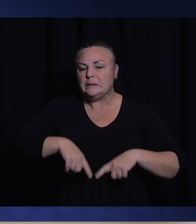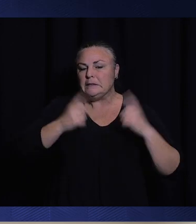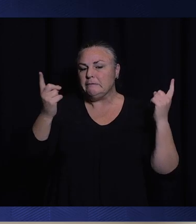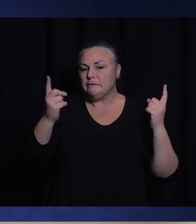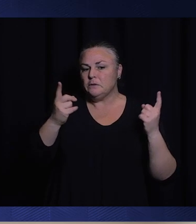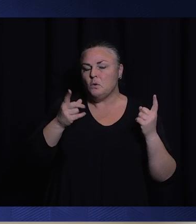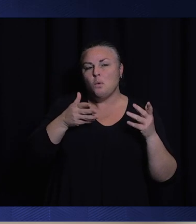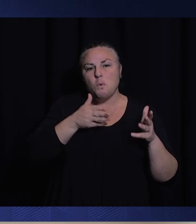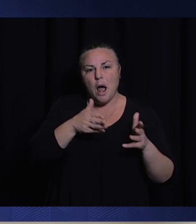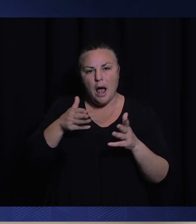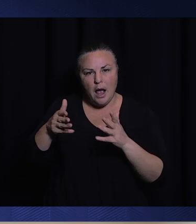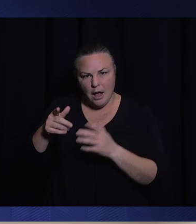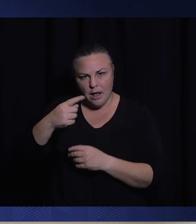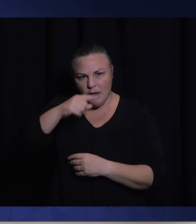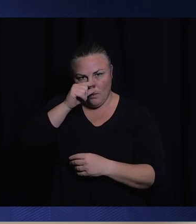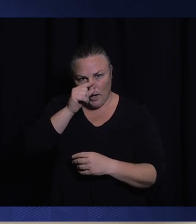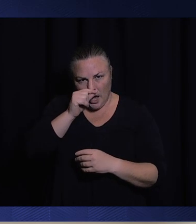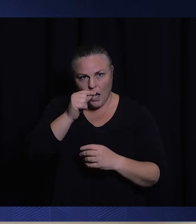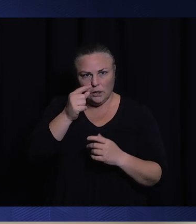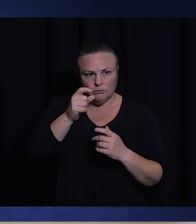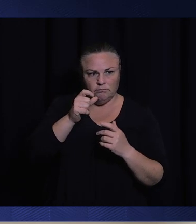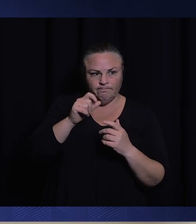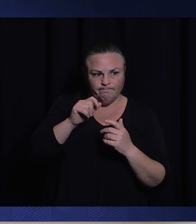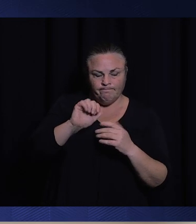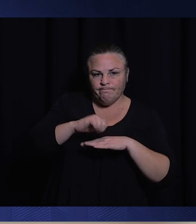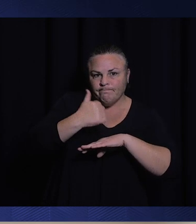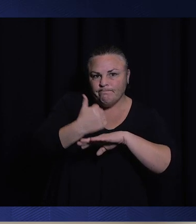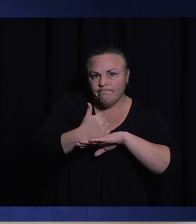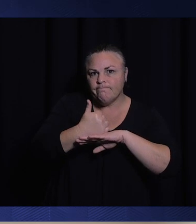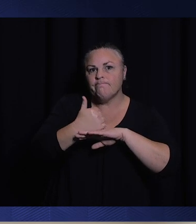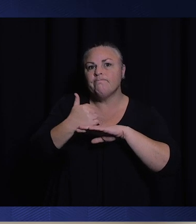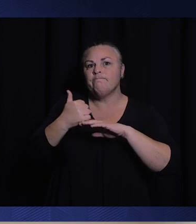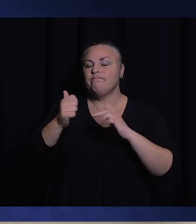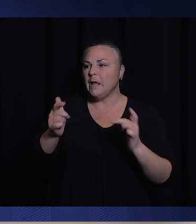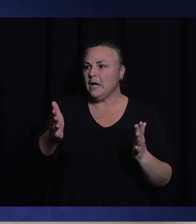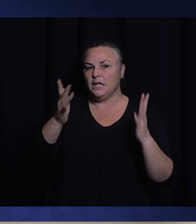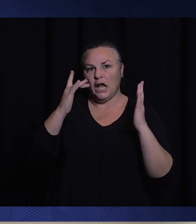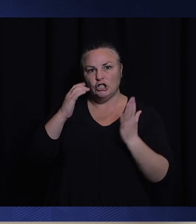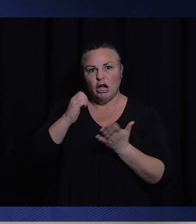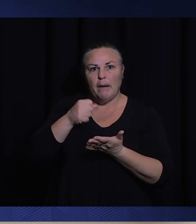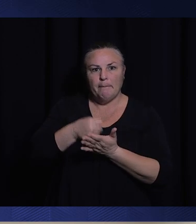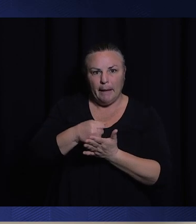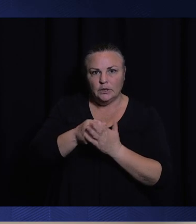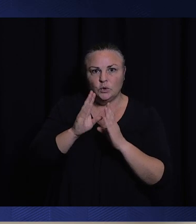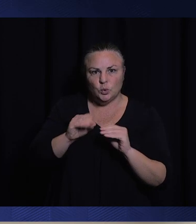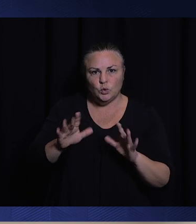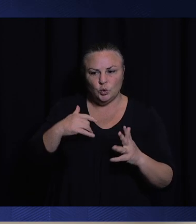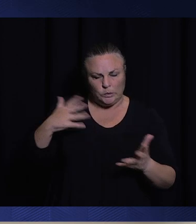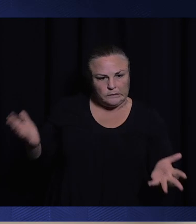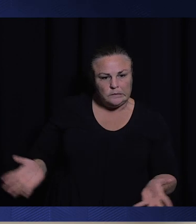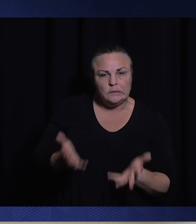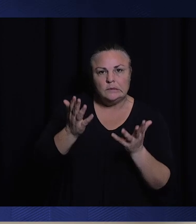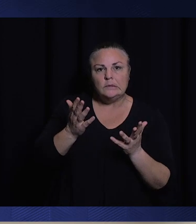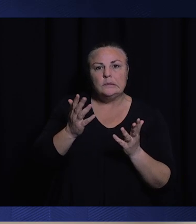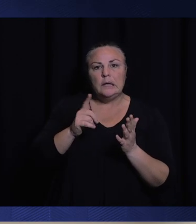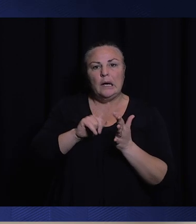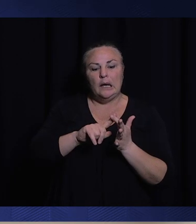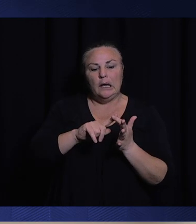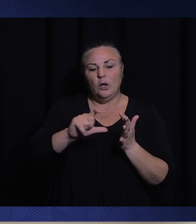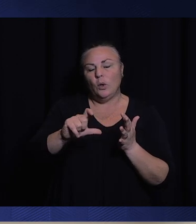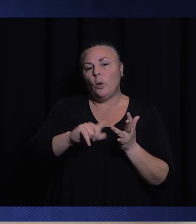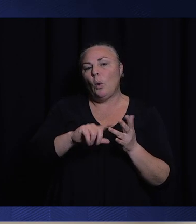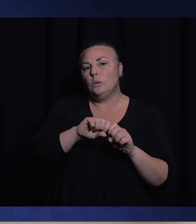Thank you, Mr. Relly, for that. Was really great example of communities developing a plan, but that also linking it back to the policy and the